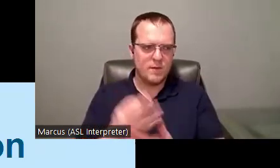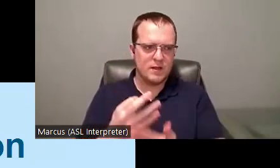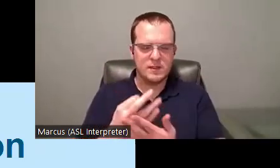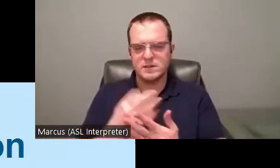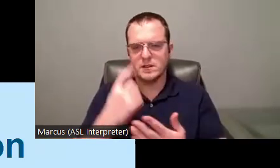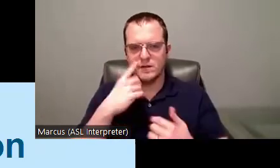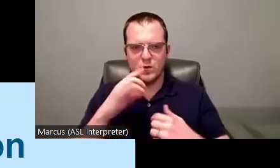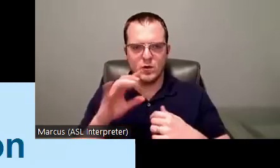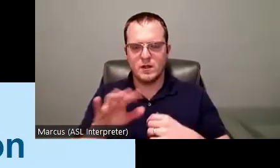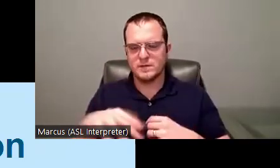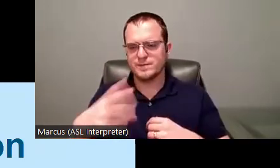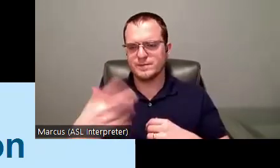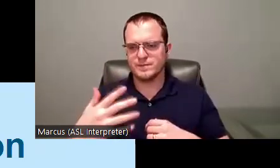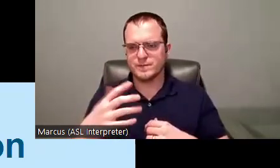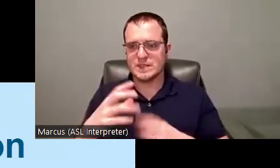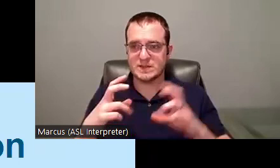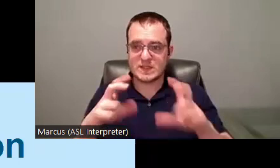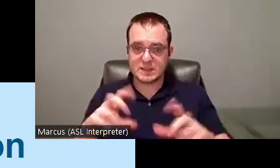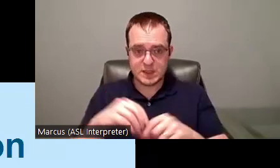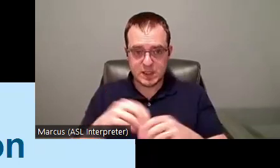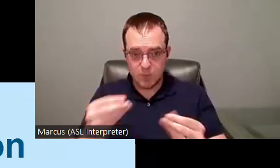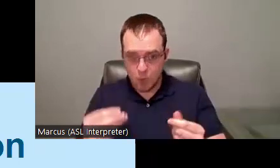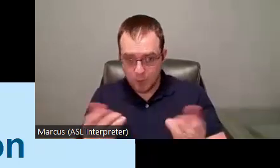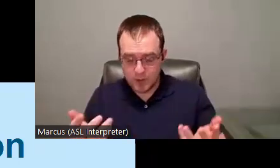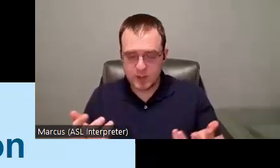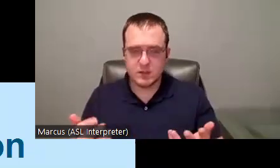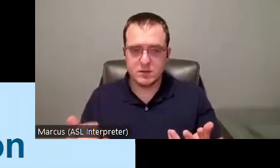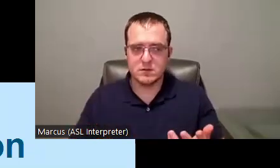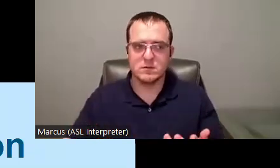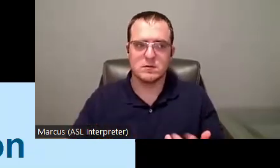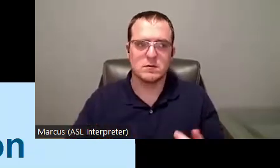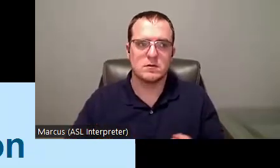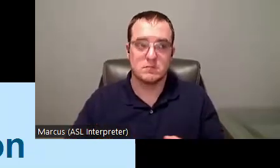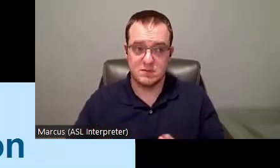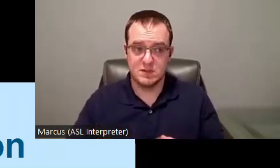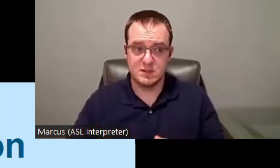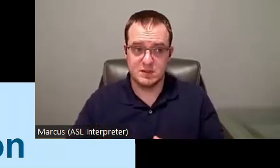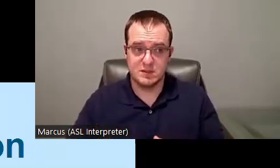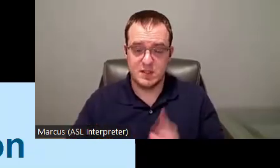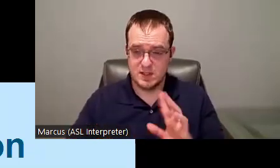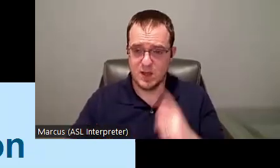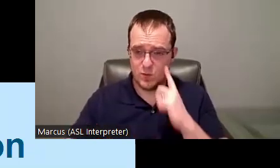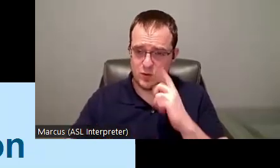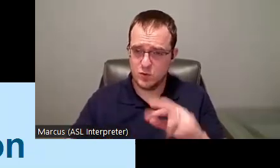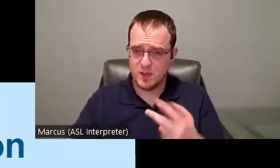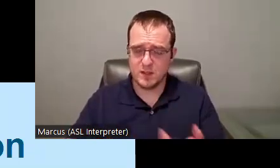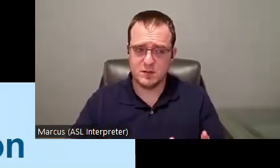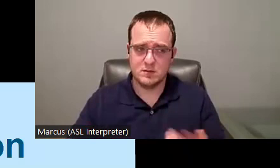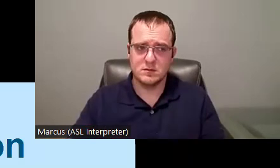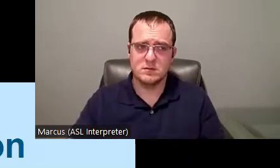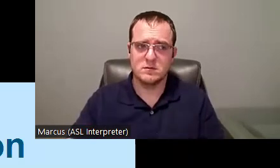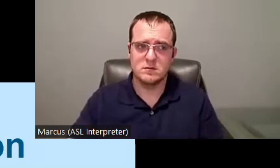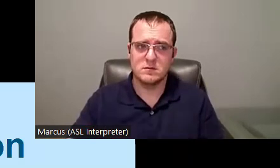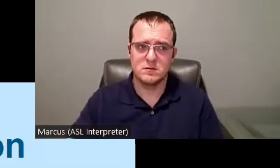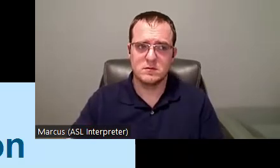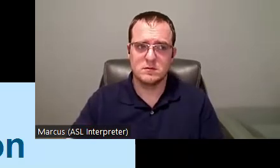a investment in the property then? Is that some of what I'm hearing you say too? Yes, I